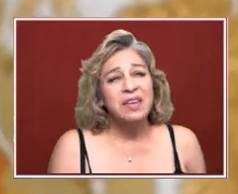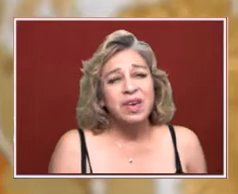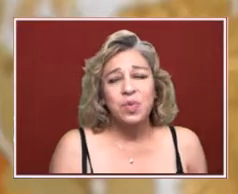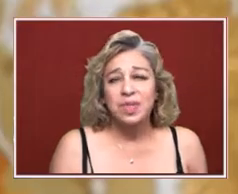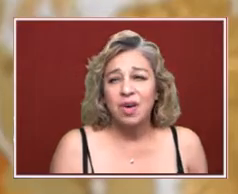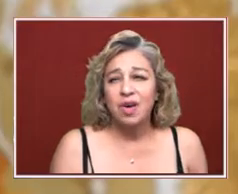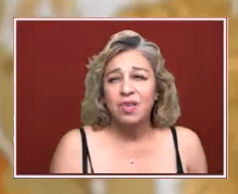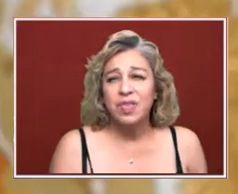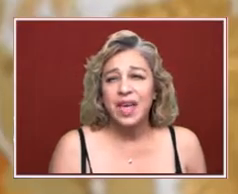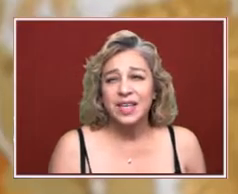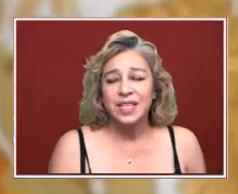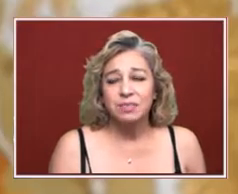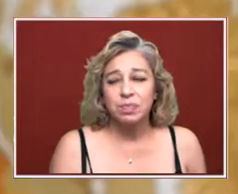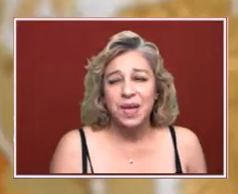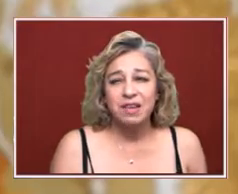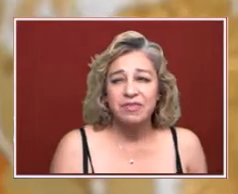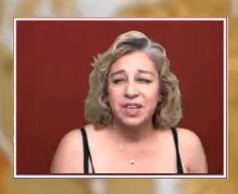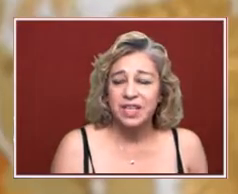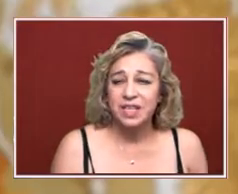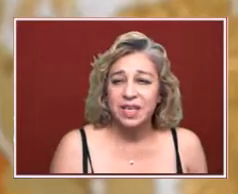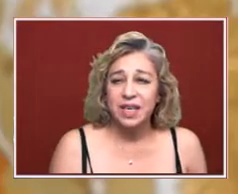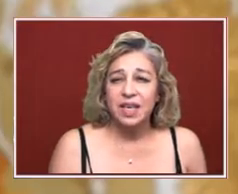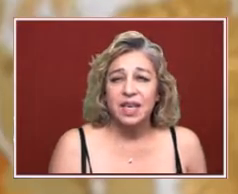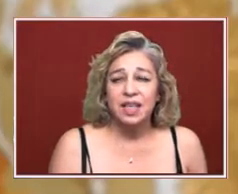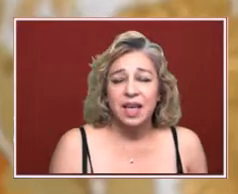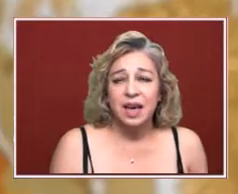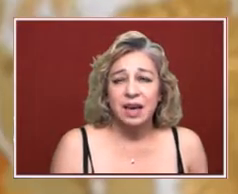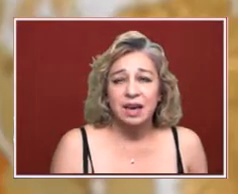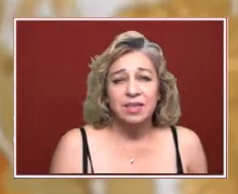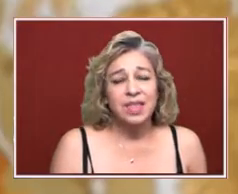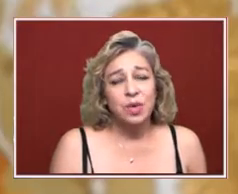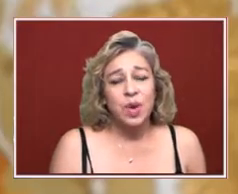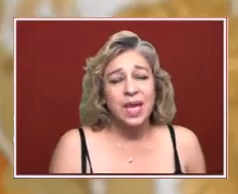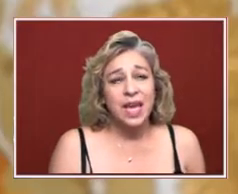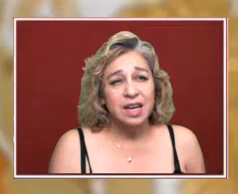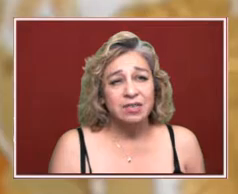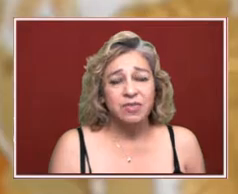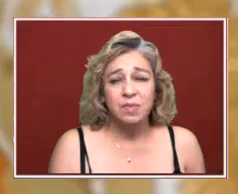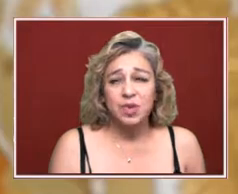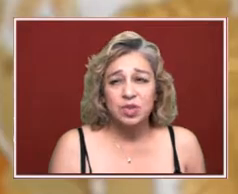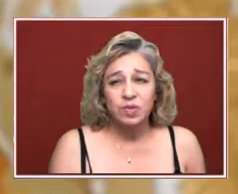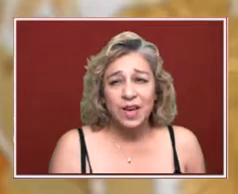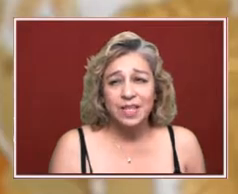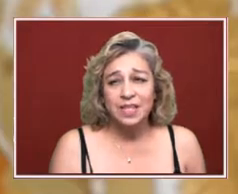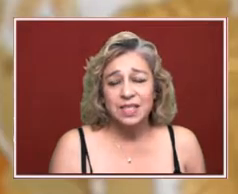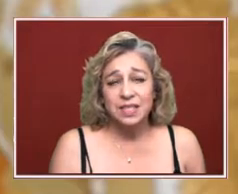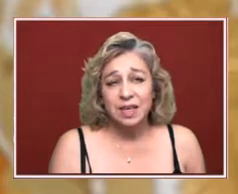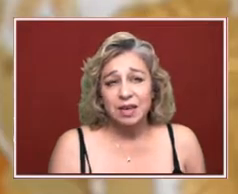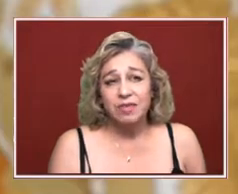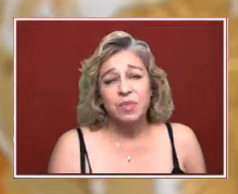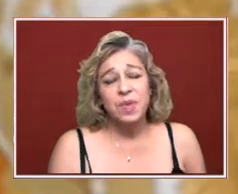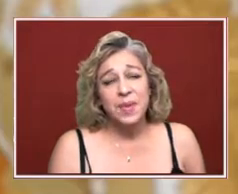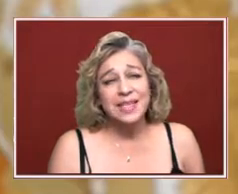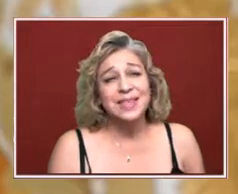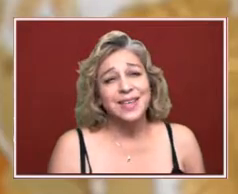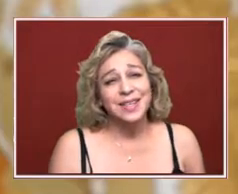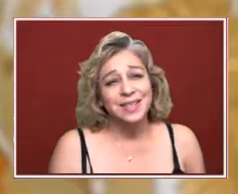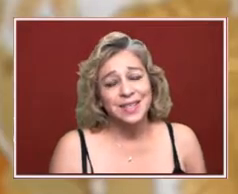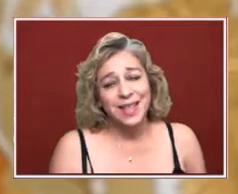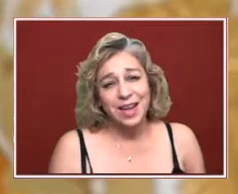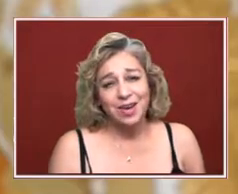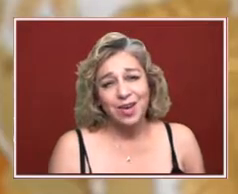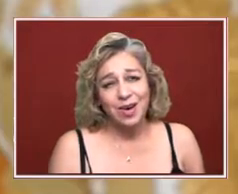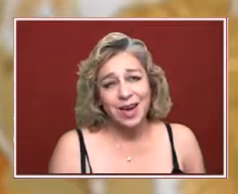But even with all that benefit that we get from those funds from the